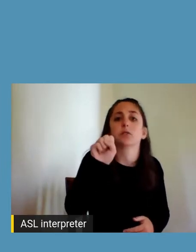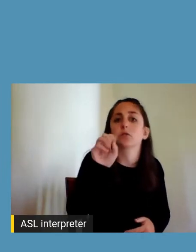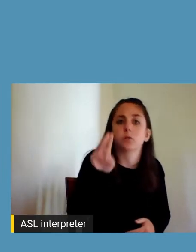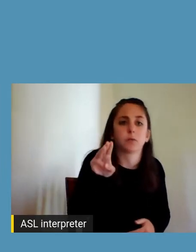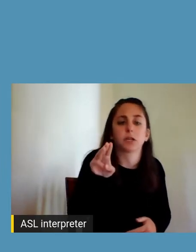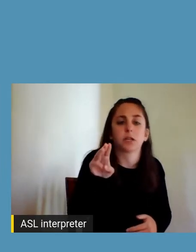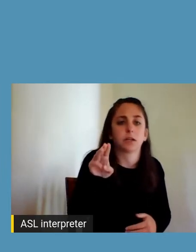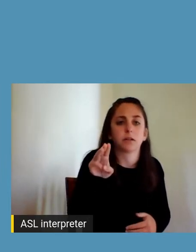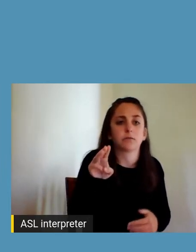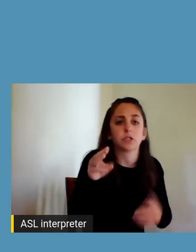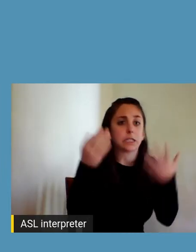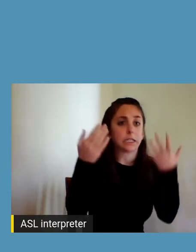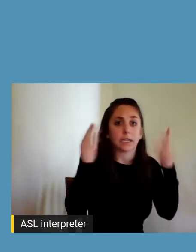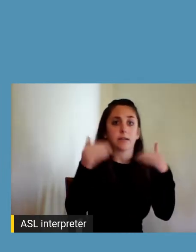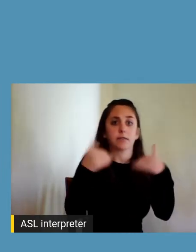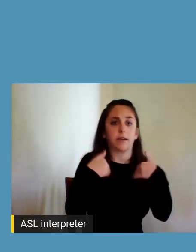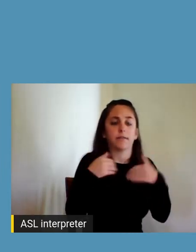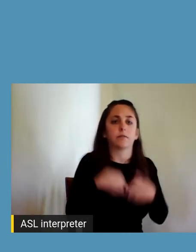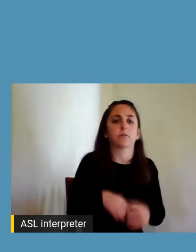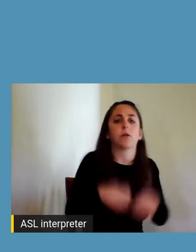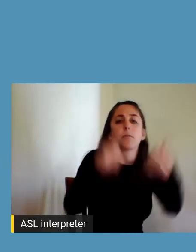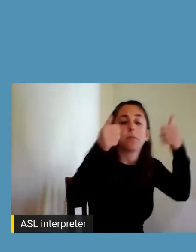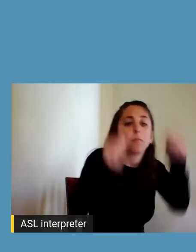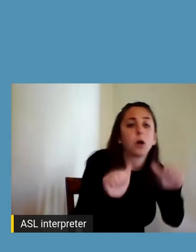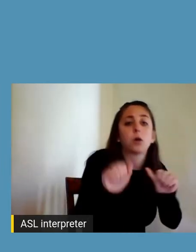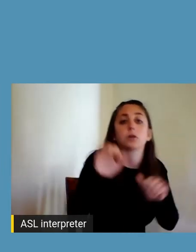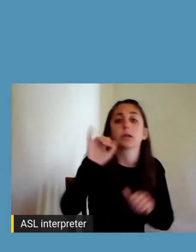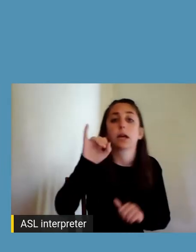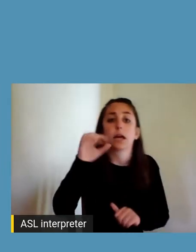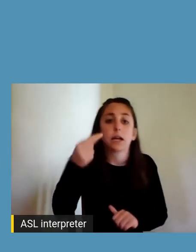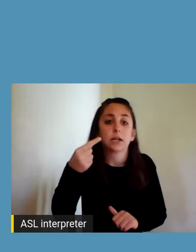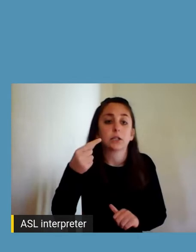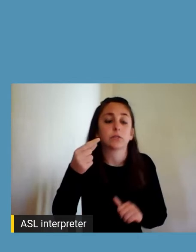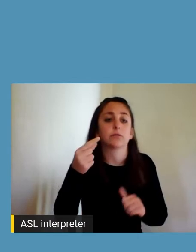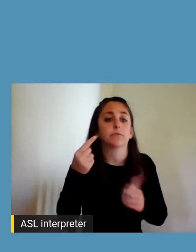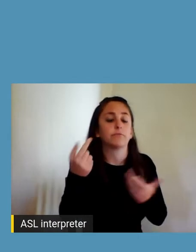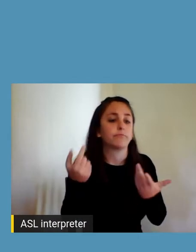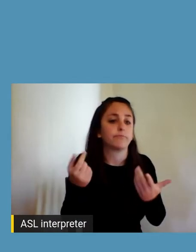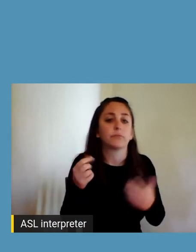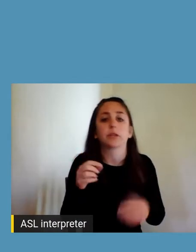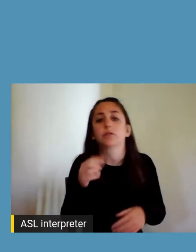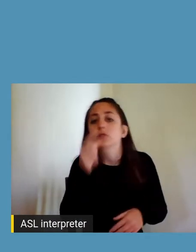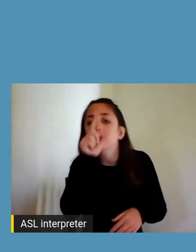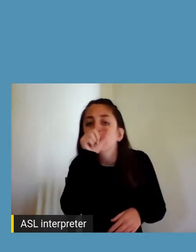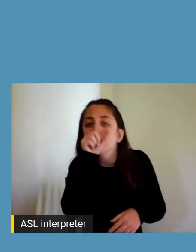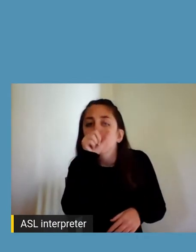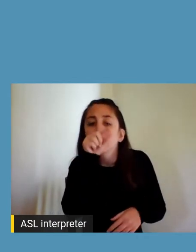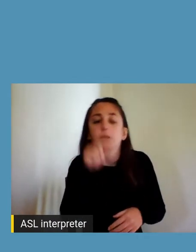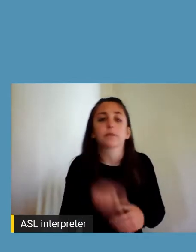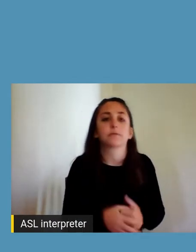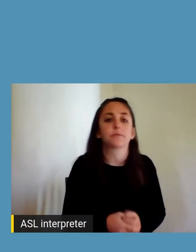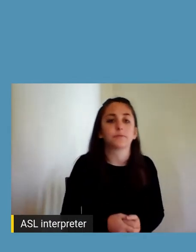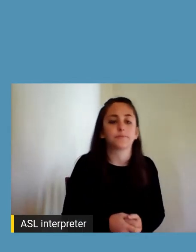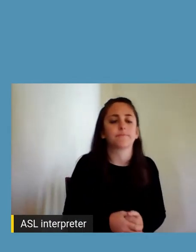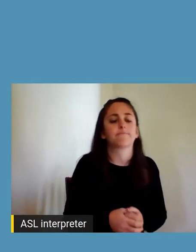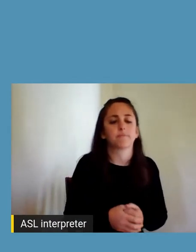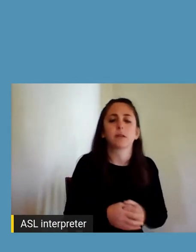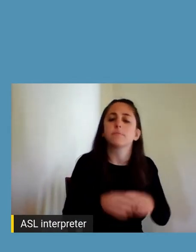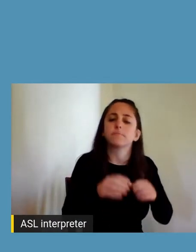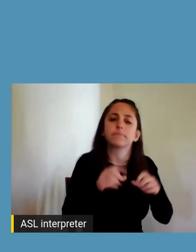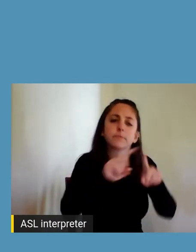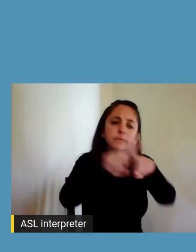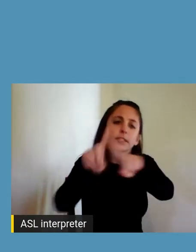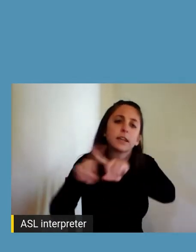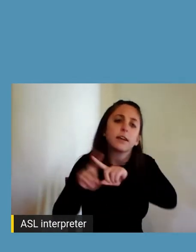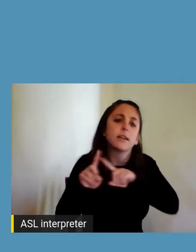posts, our Instagram stories, our tweets. I sat in multiple meetings with different board